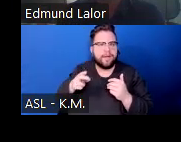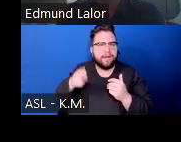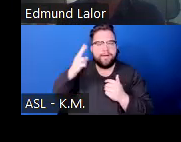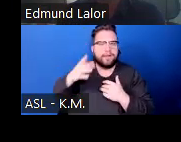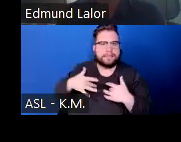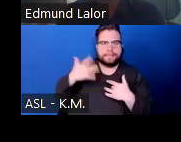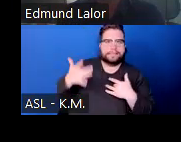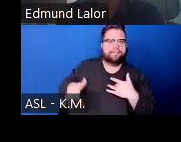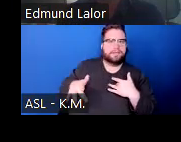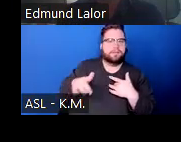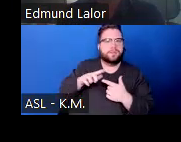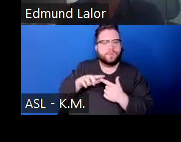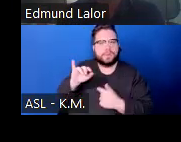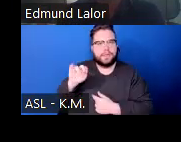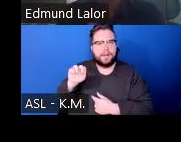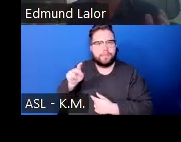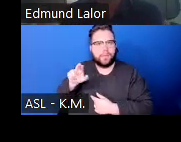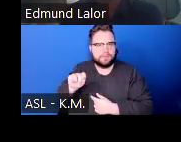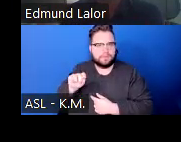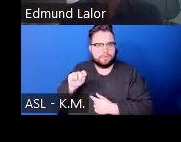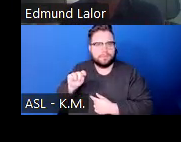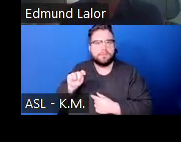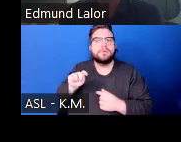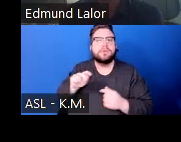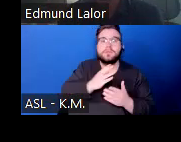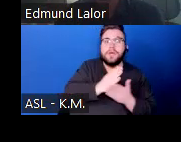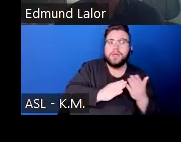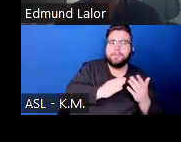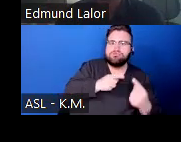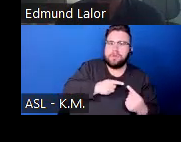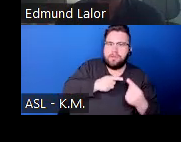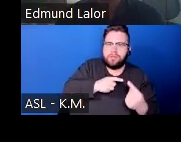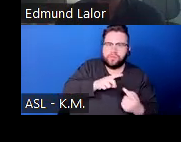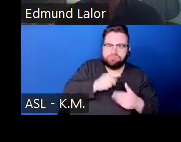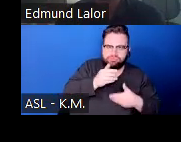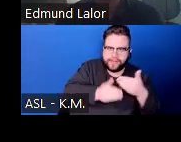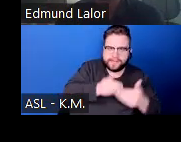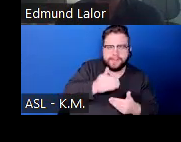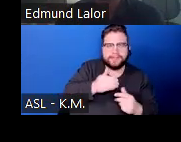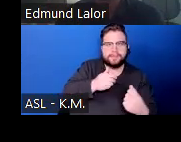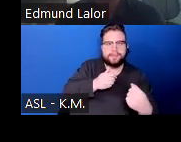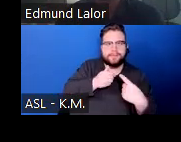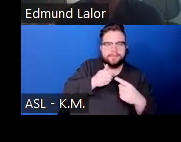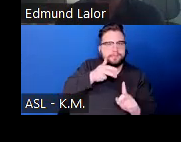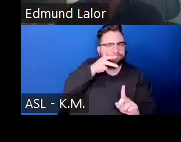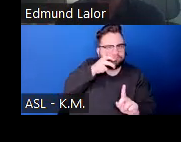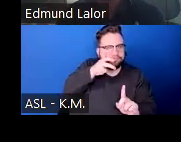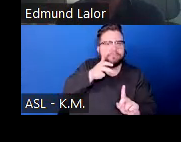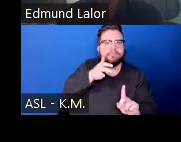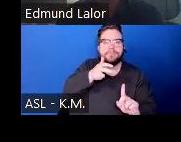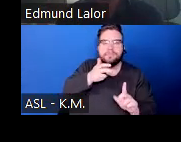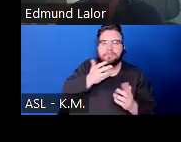struggle to process certain sensory inputs in the context of the environment that they happen to be in, why they